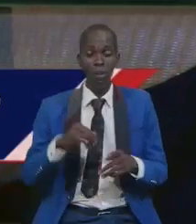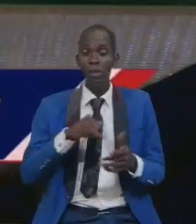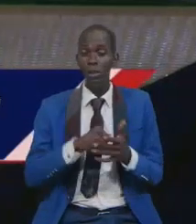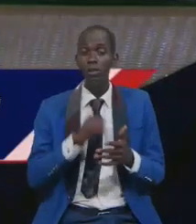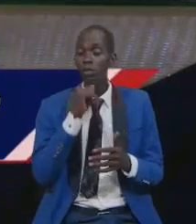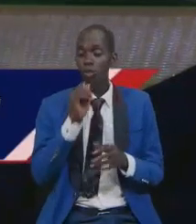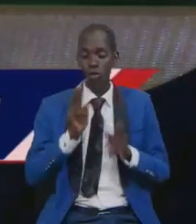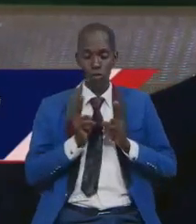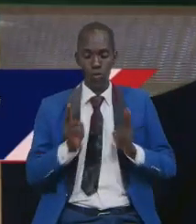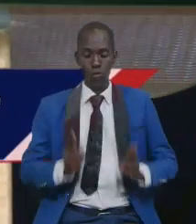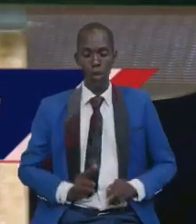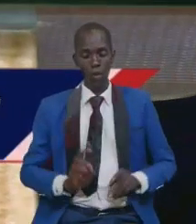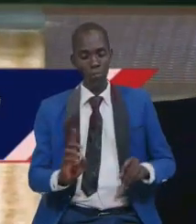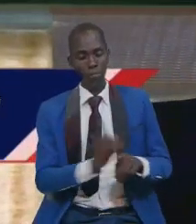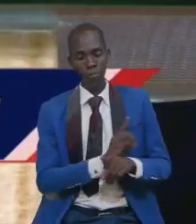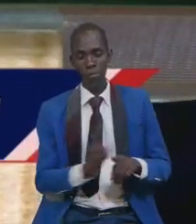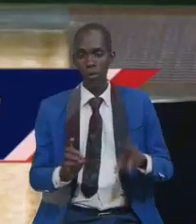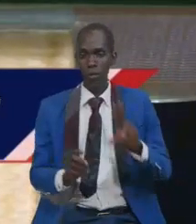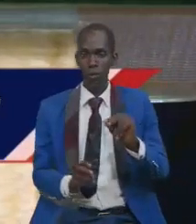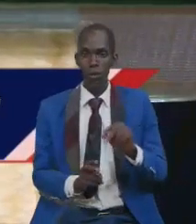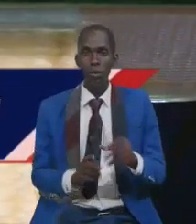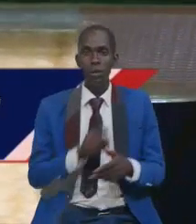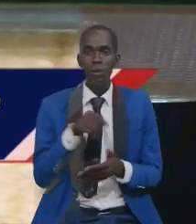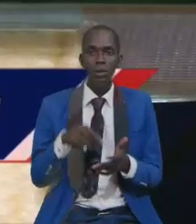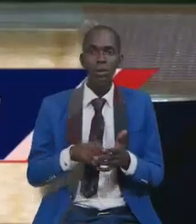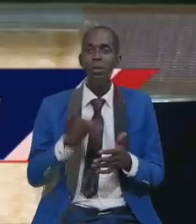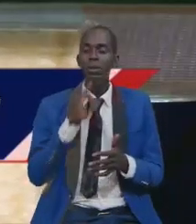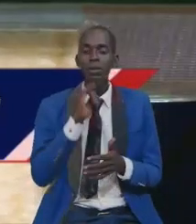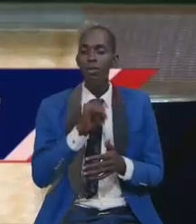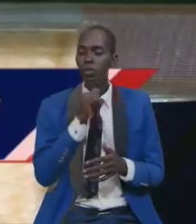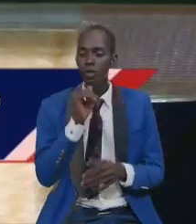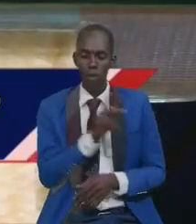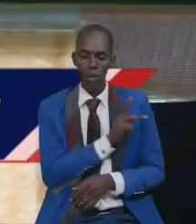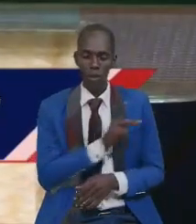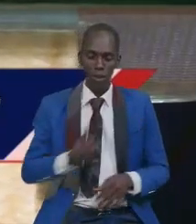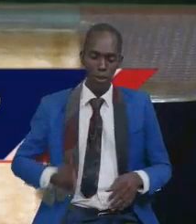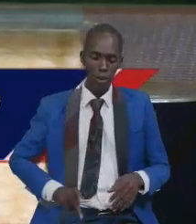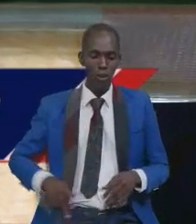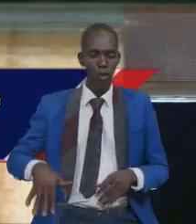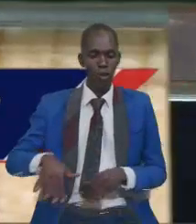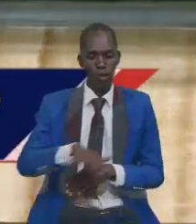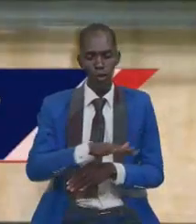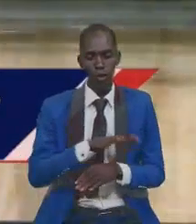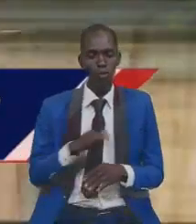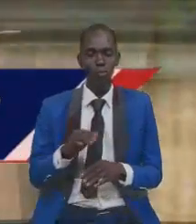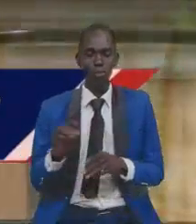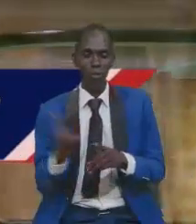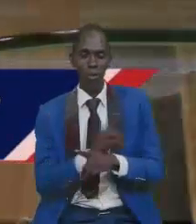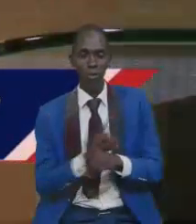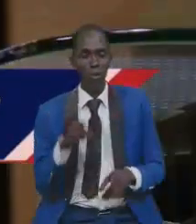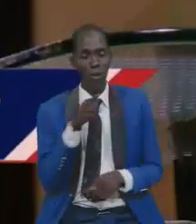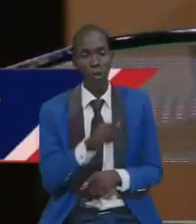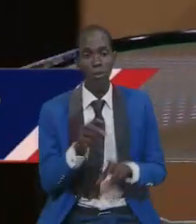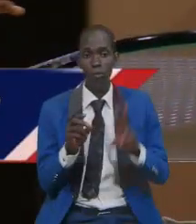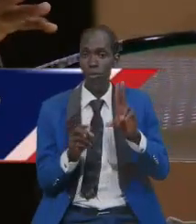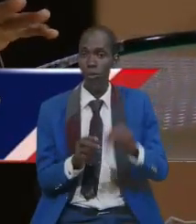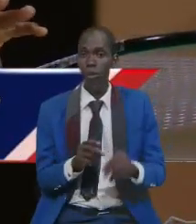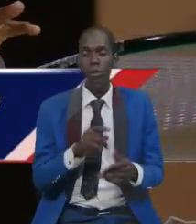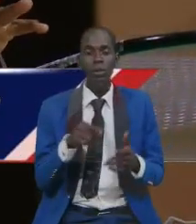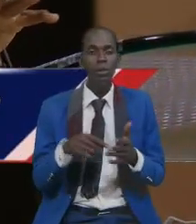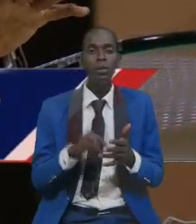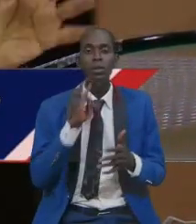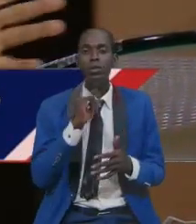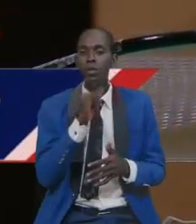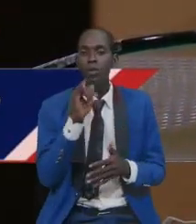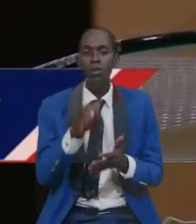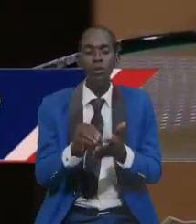discipline. This is not kingdom. His kingdom disciplining him. This is not his cabinet, his